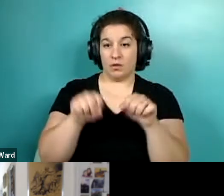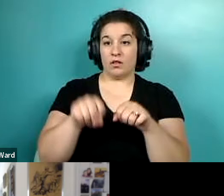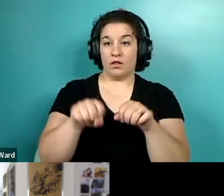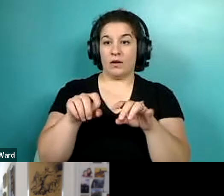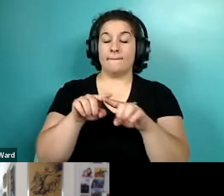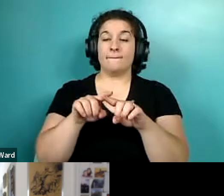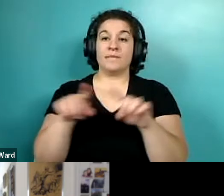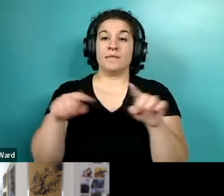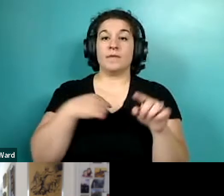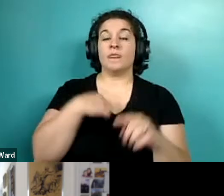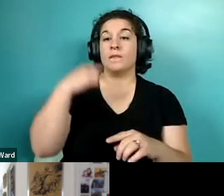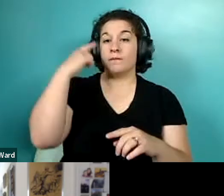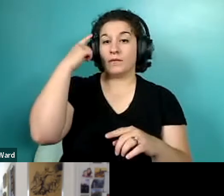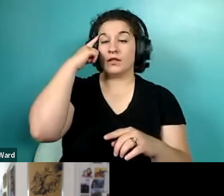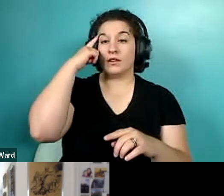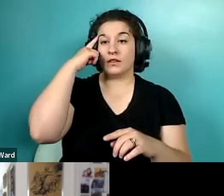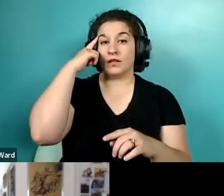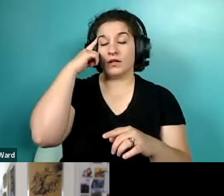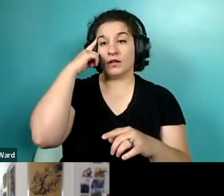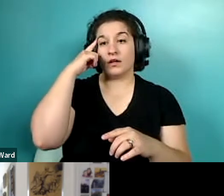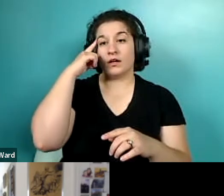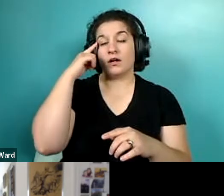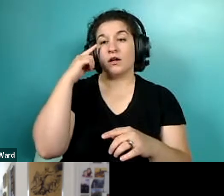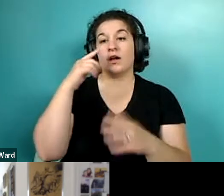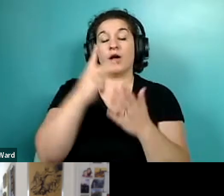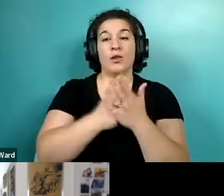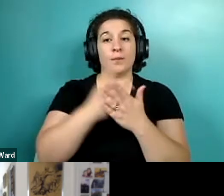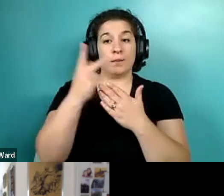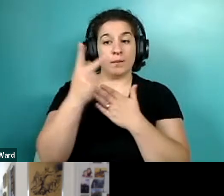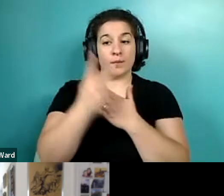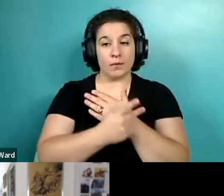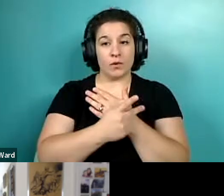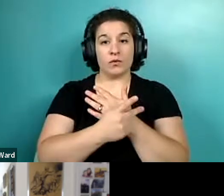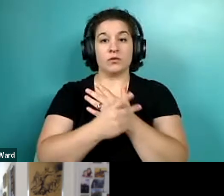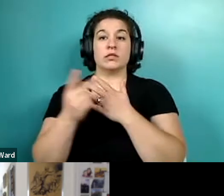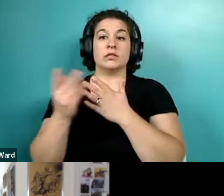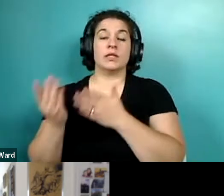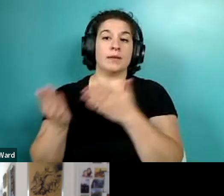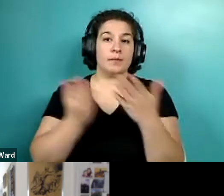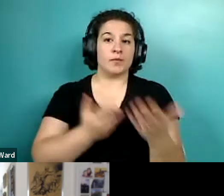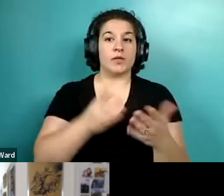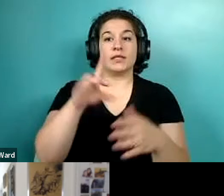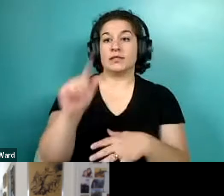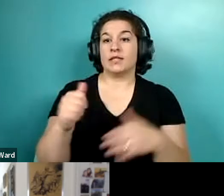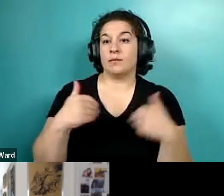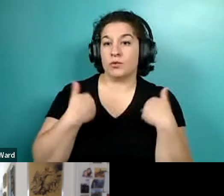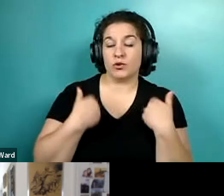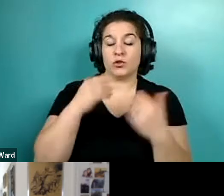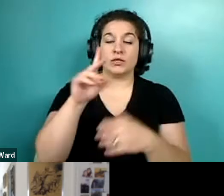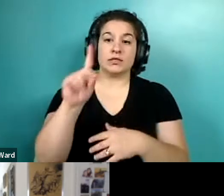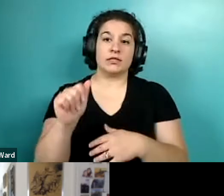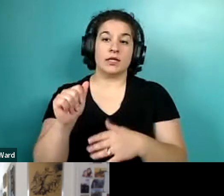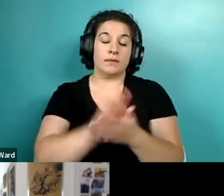that the programs that are bringing like disabled youth and disabled college students